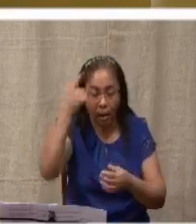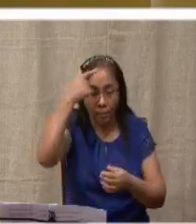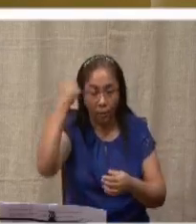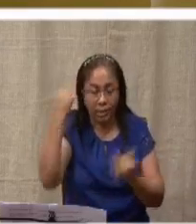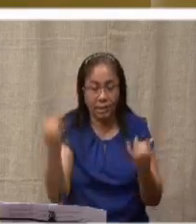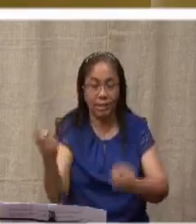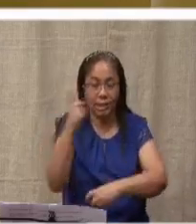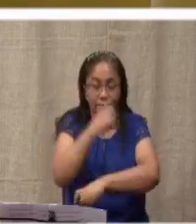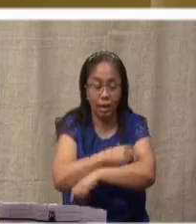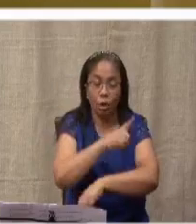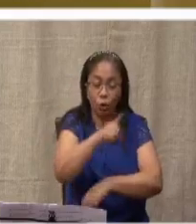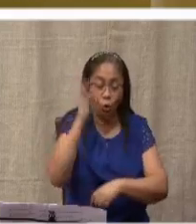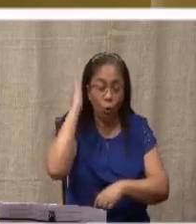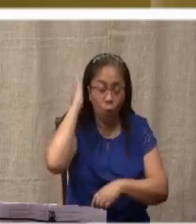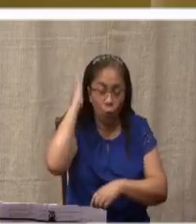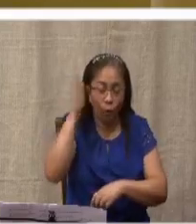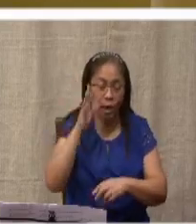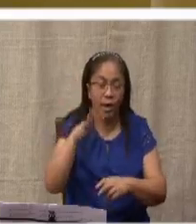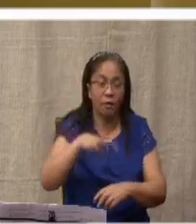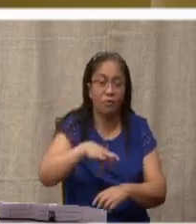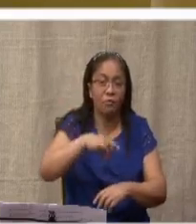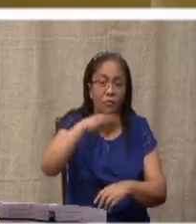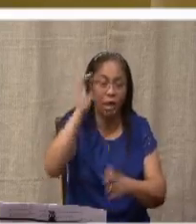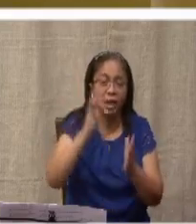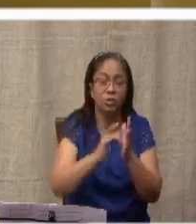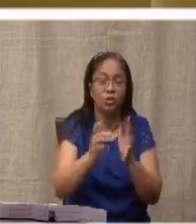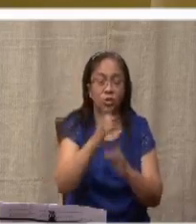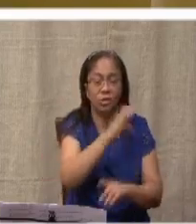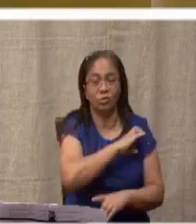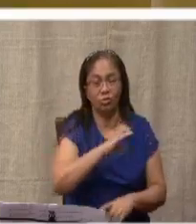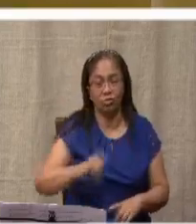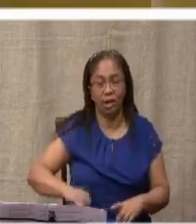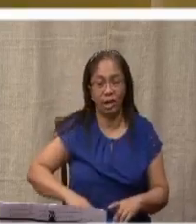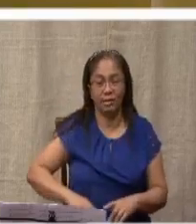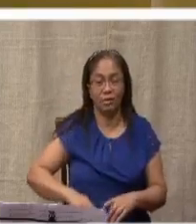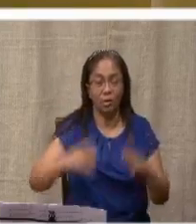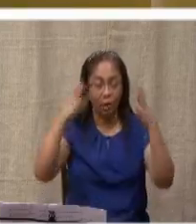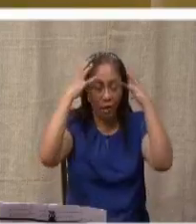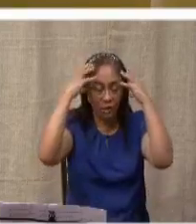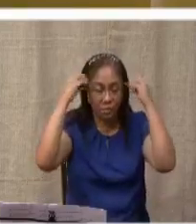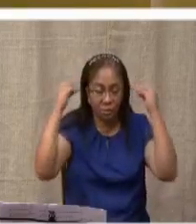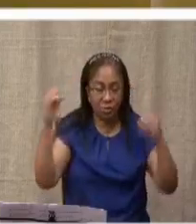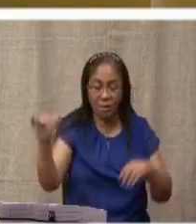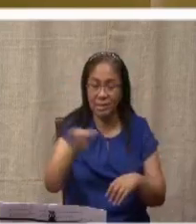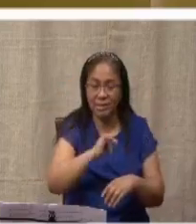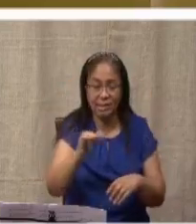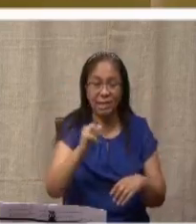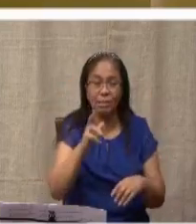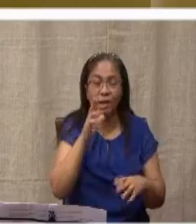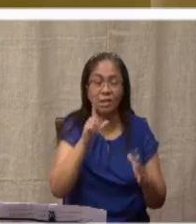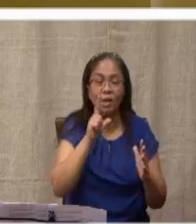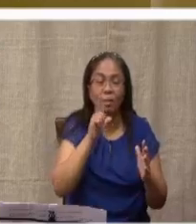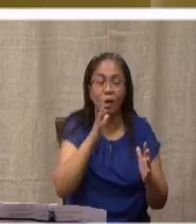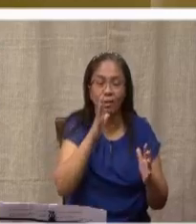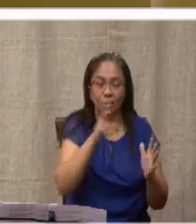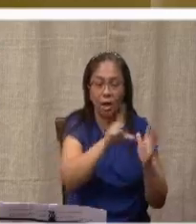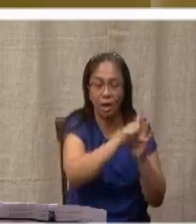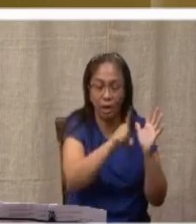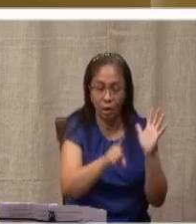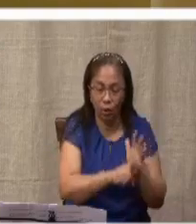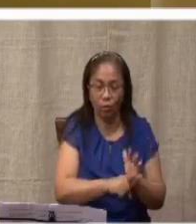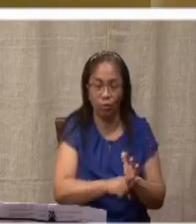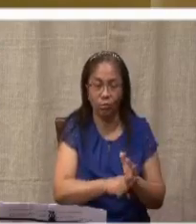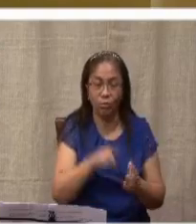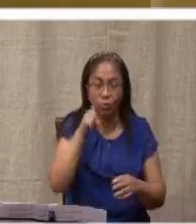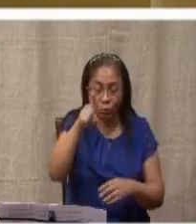you will encounter the same one that held the hands of peter's mother-in-law today you you will be